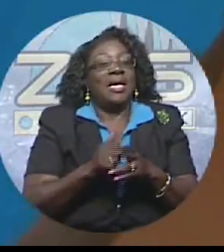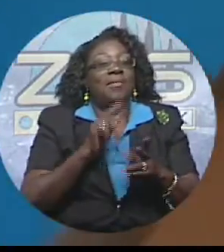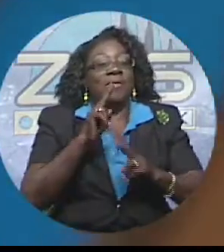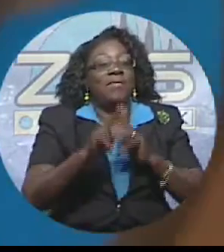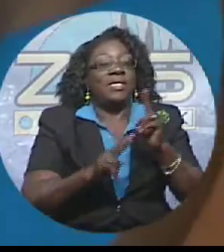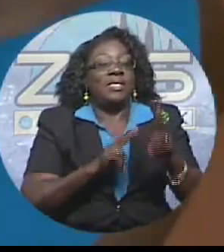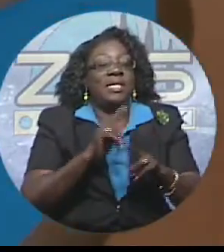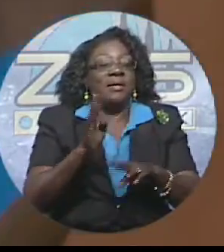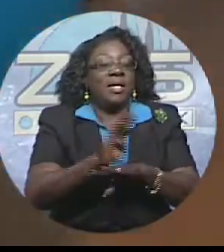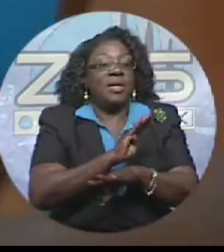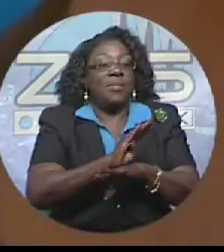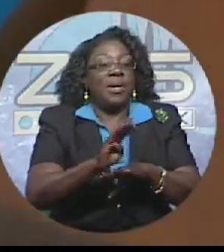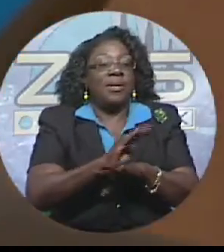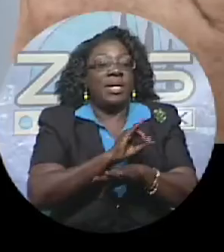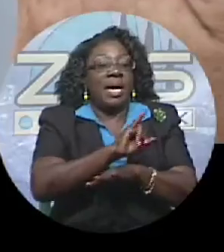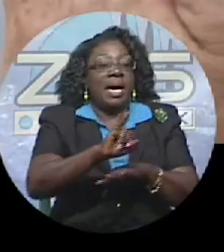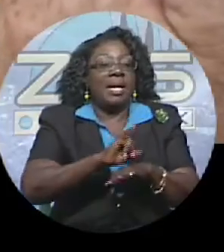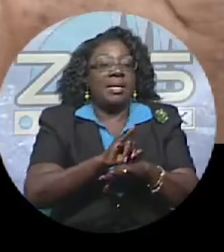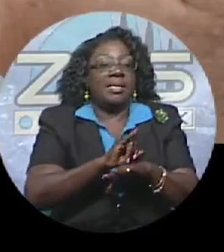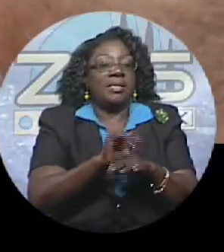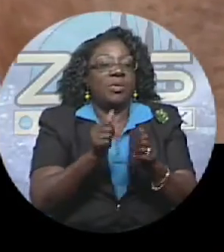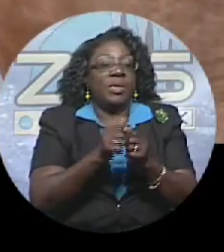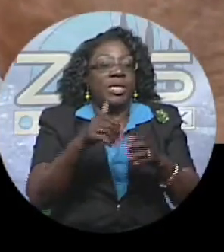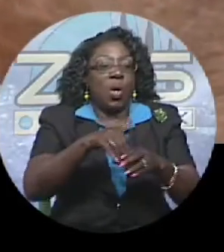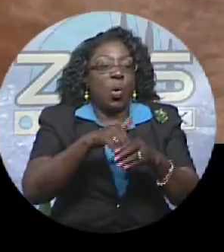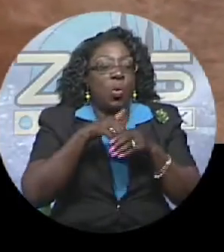Berry Islands with their owner, Graham Lewis.